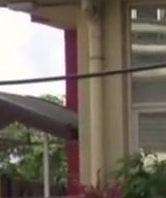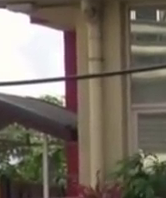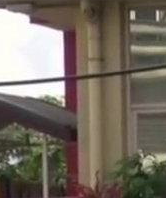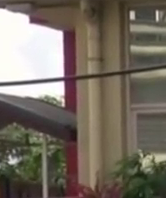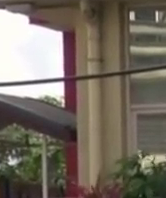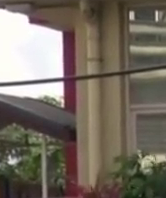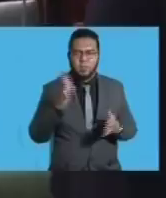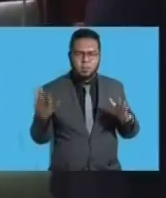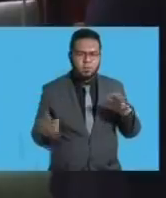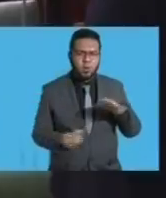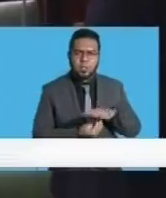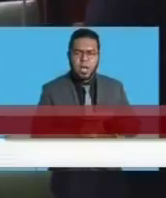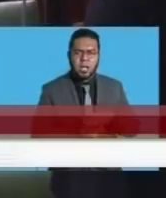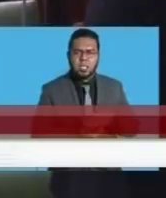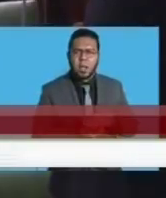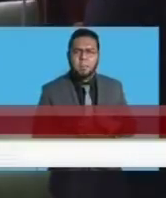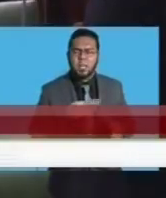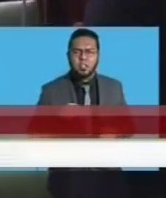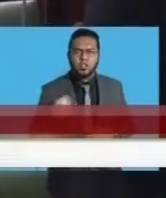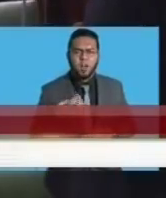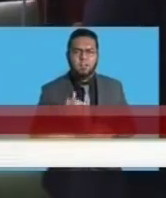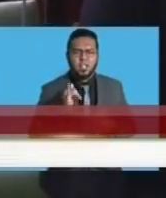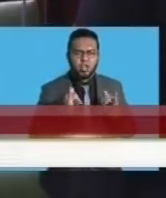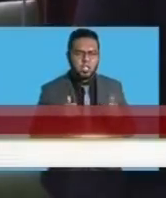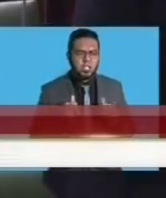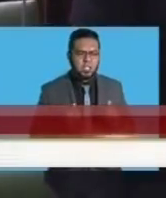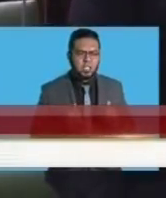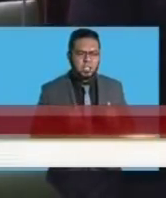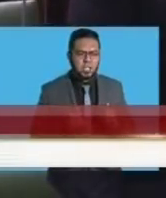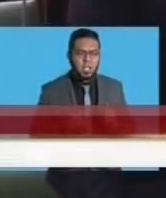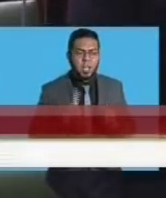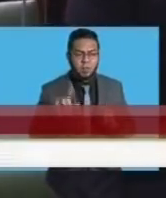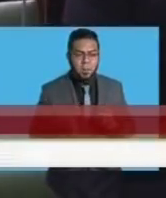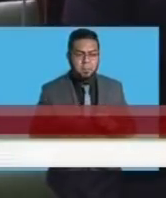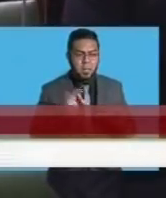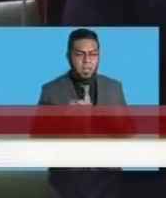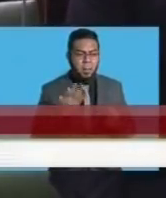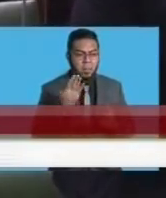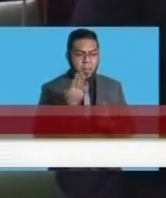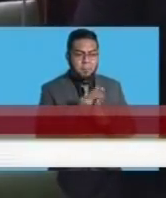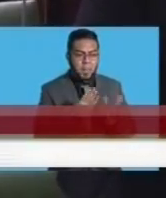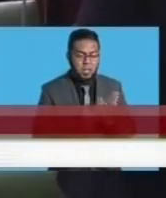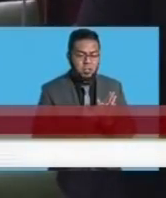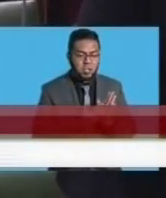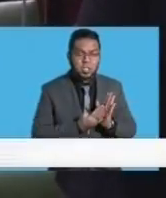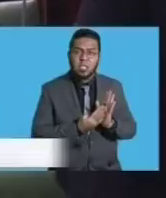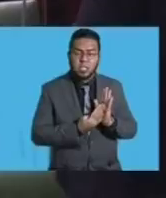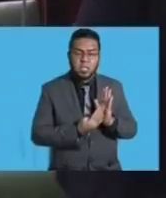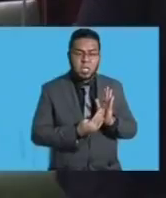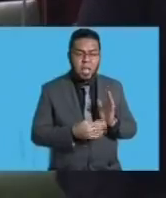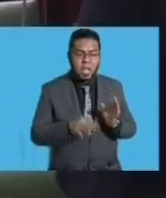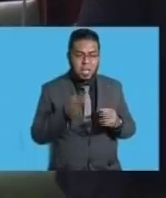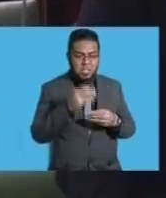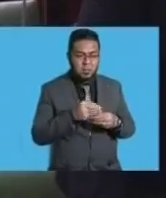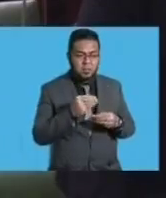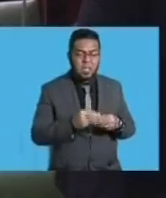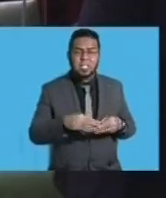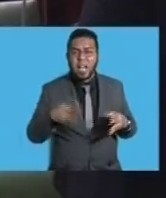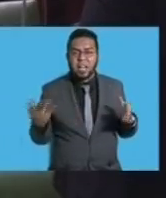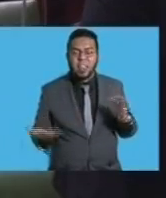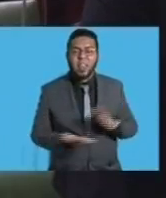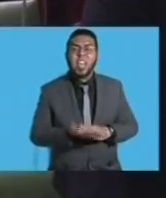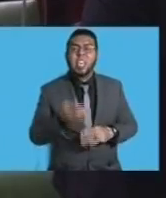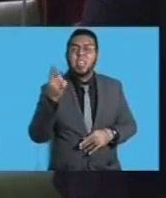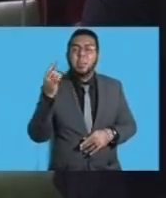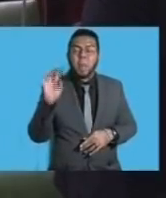by the Attorney General. It doesn't. Madam Speaker, if you picked up the budget book, the estimates, it's under independent